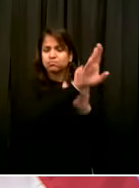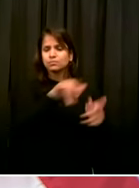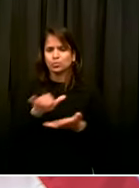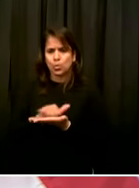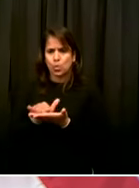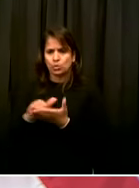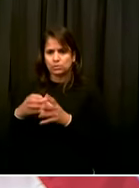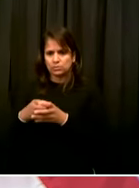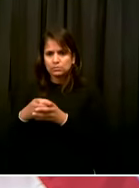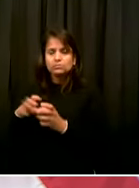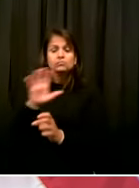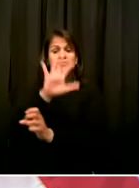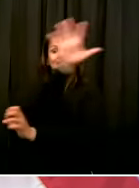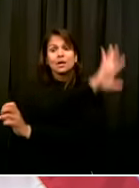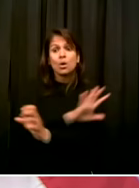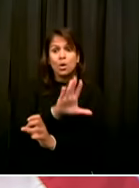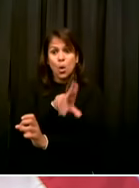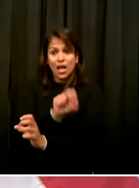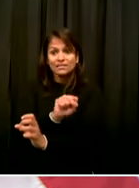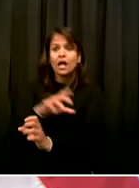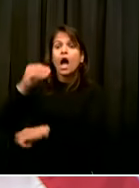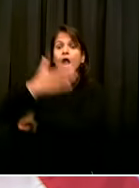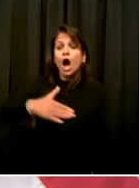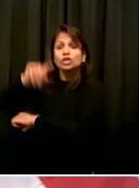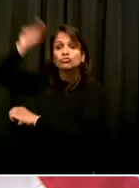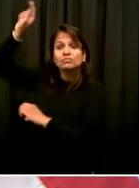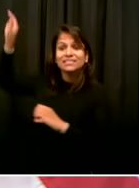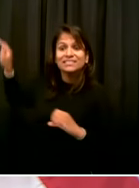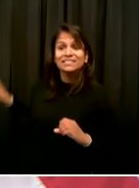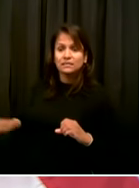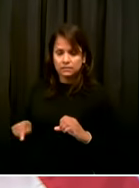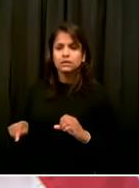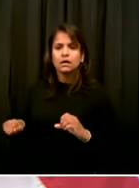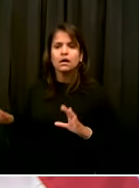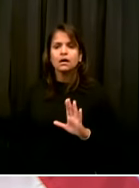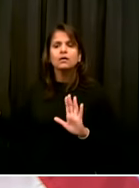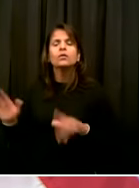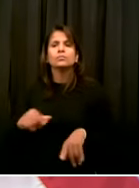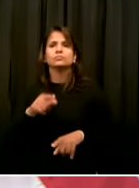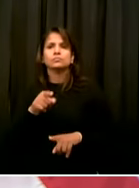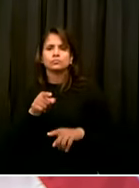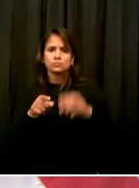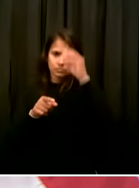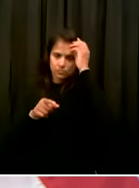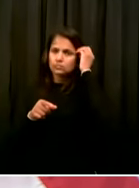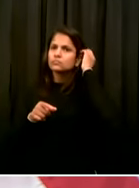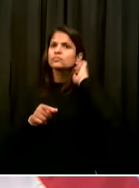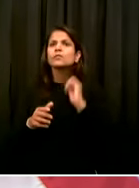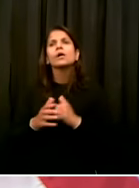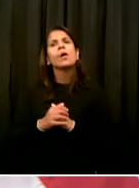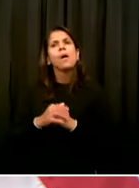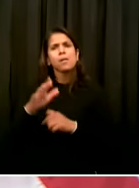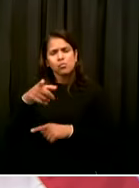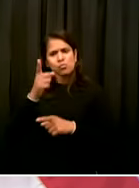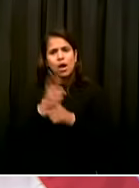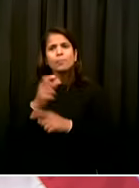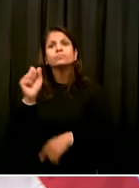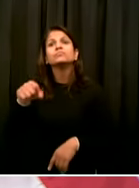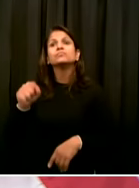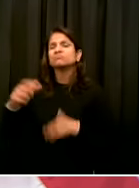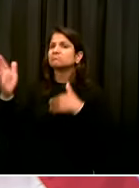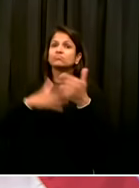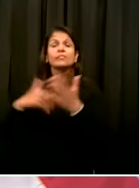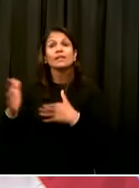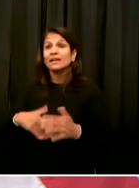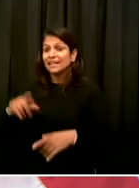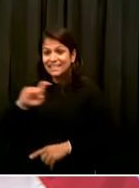one that you just made. Whether someone is coming back from Texas or the Dominican Republic,